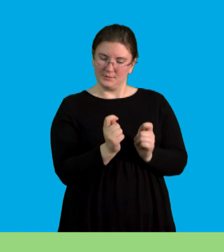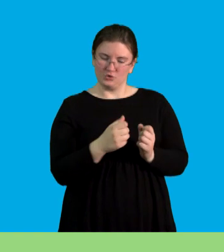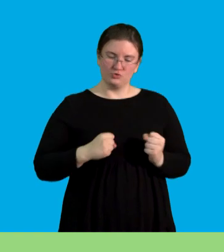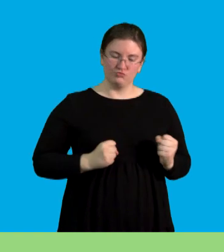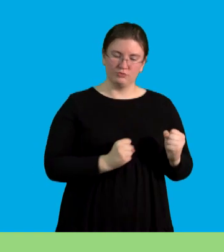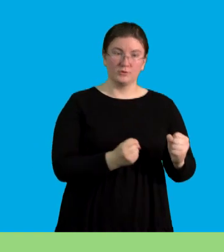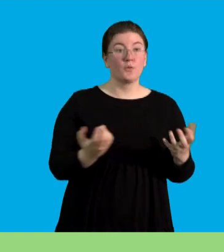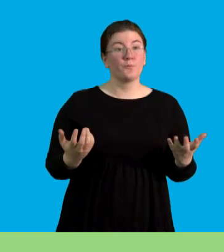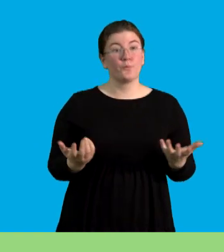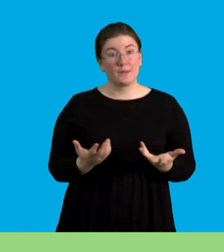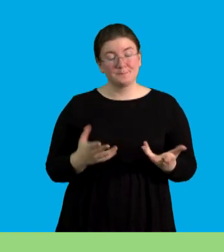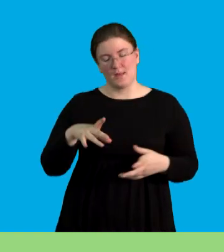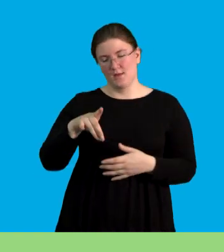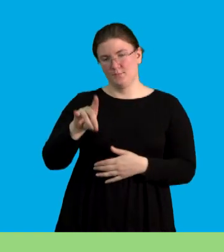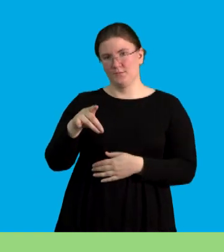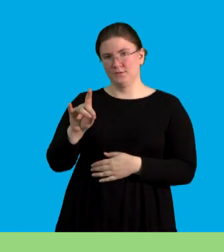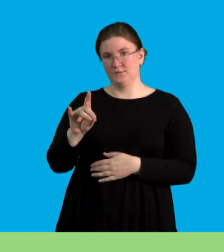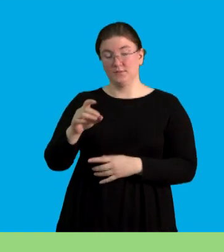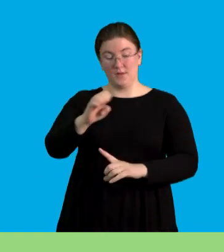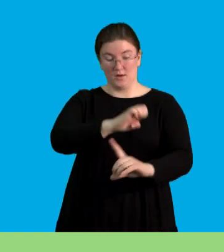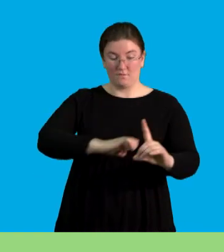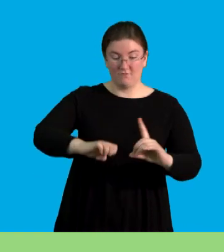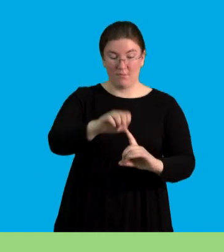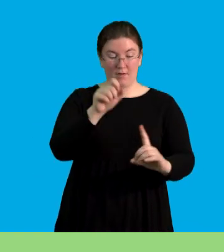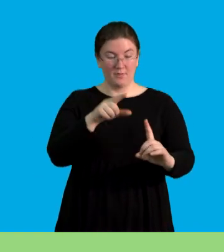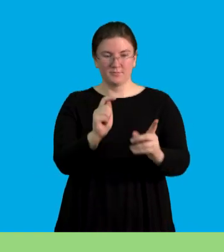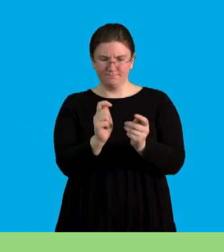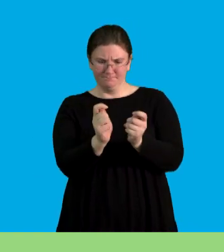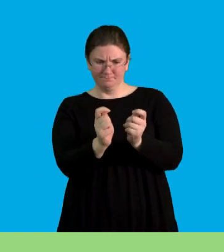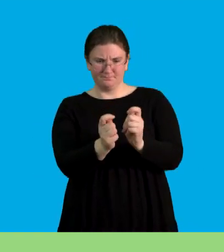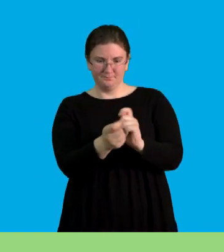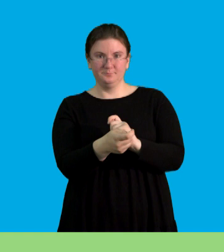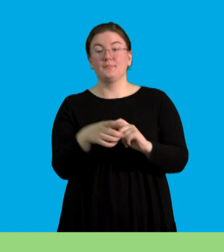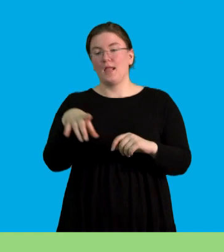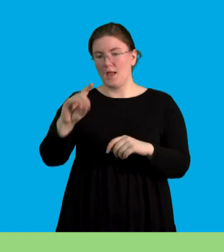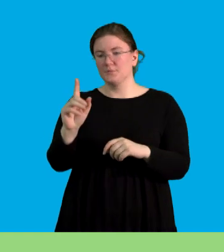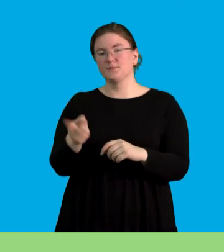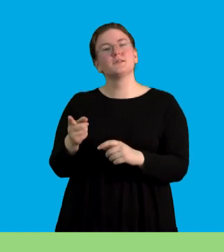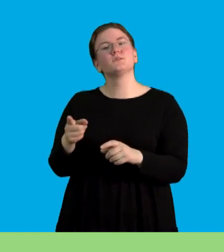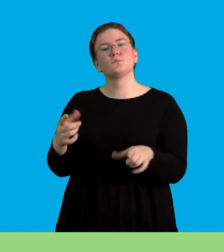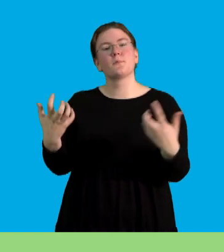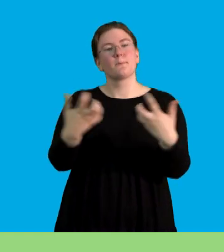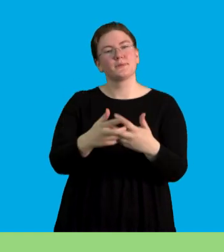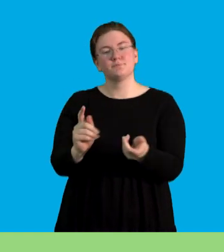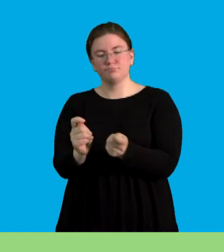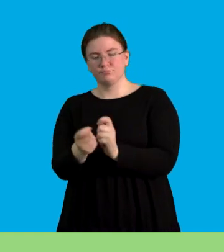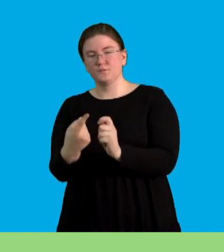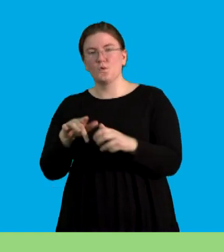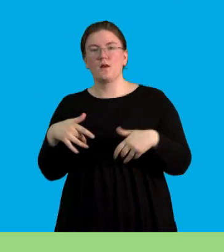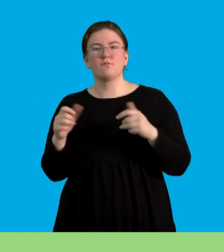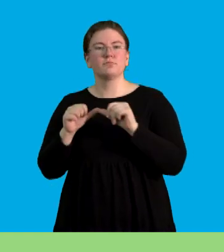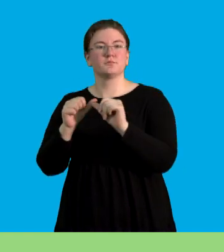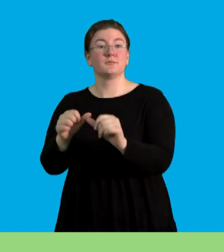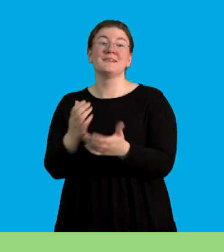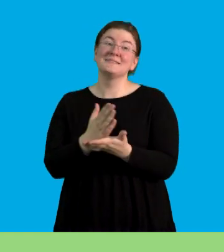so as environmental conditions change, species have to adapt to survive. Some of them change